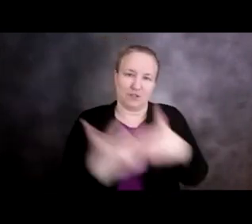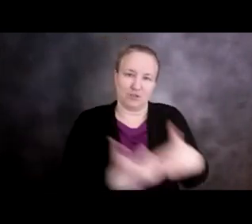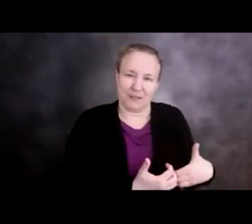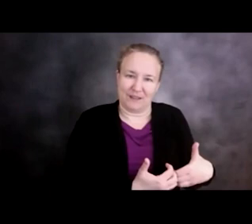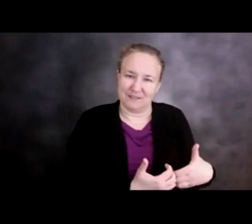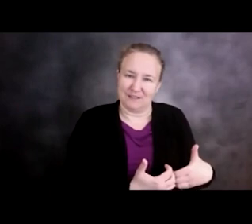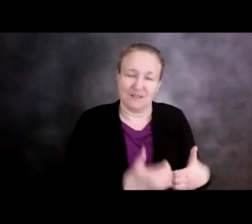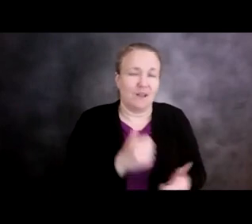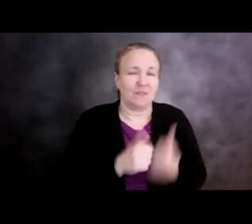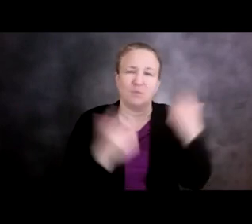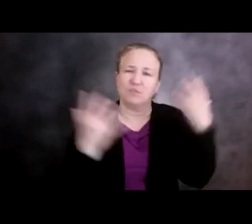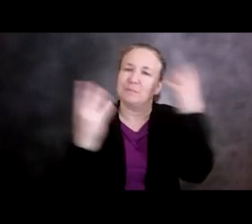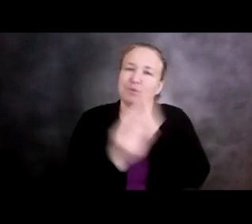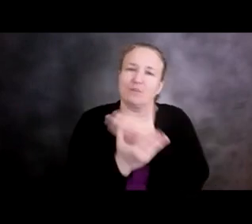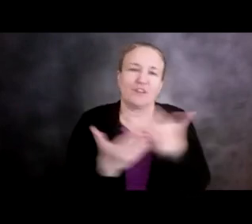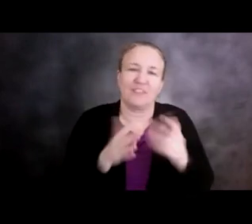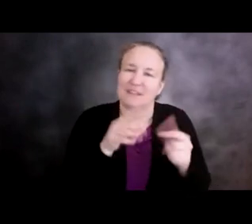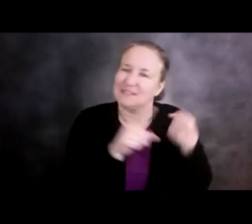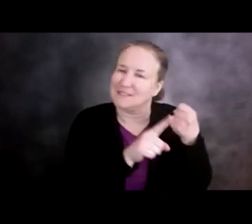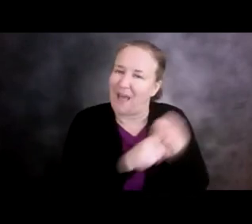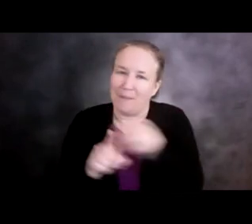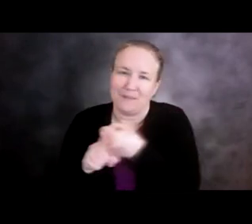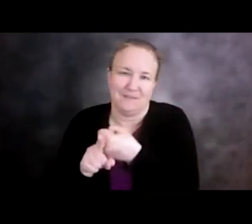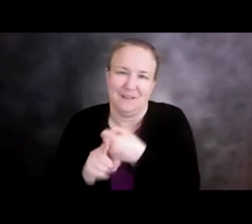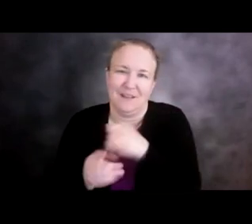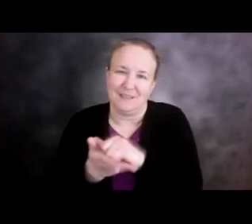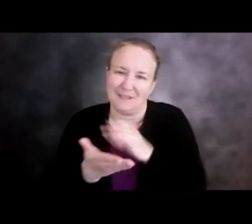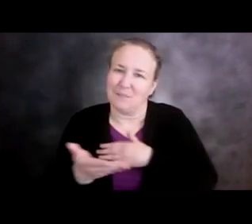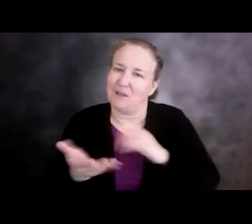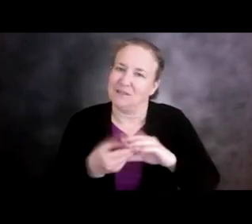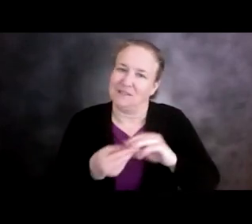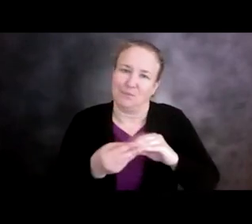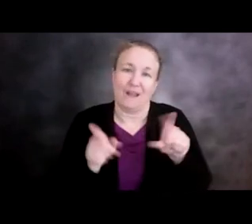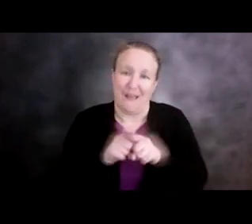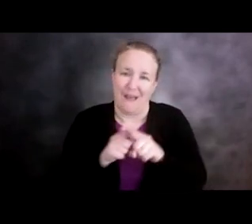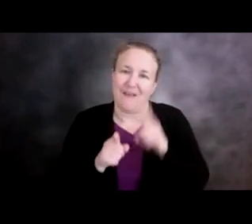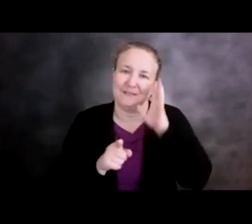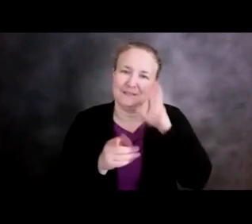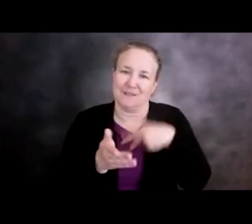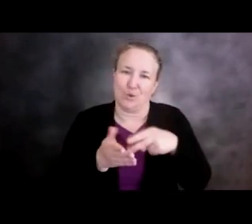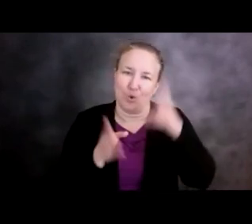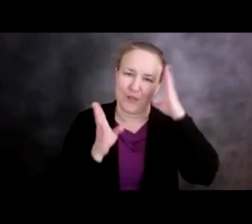beautiful things happen. That is my testimony, at least, as a choreographer.